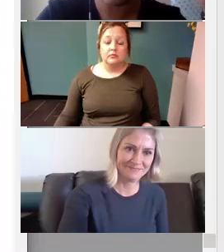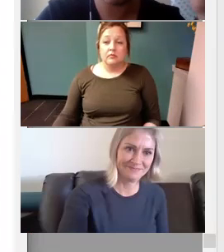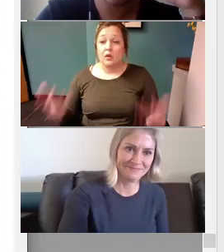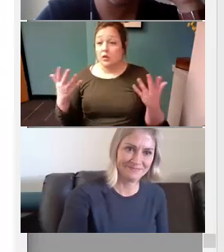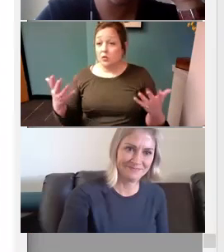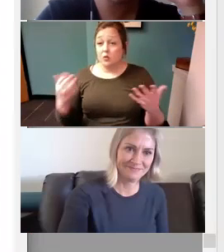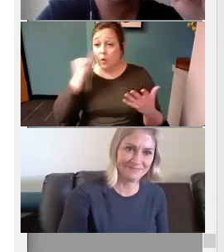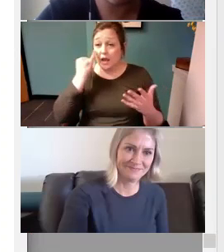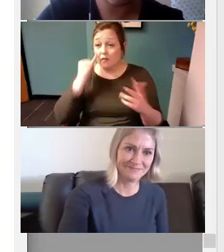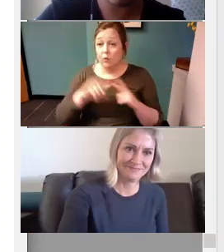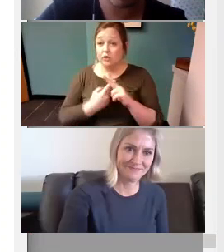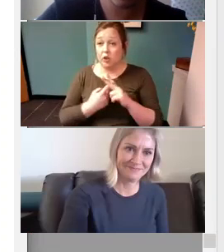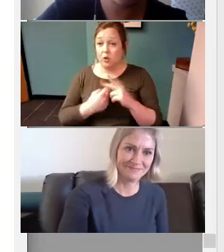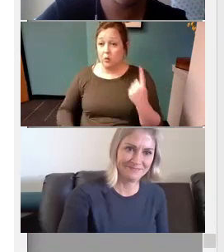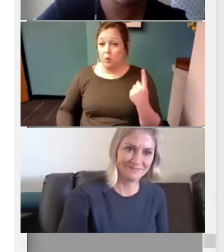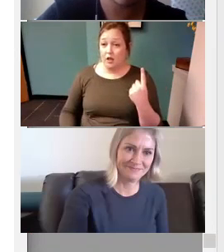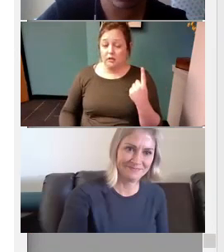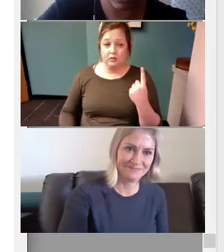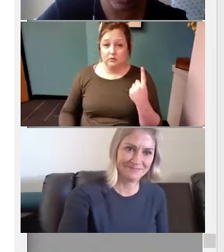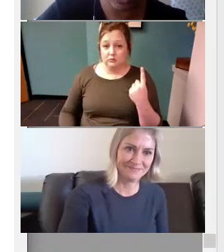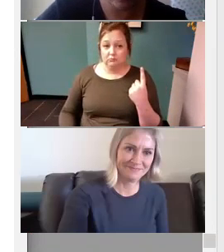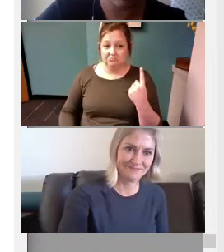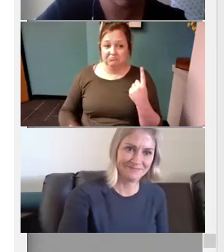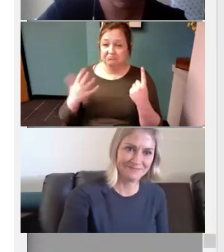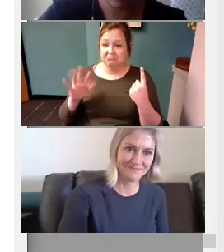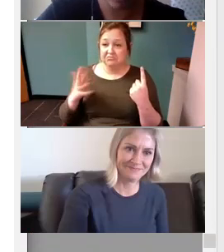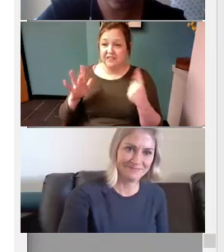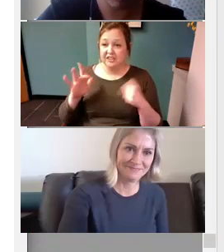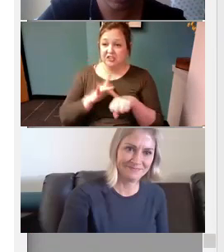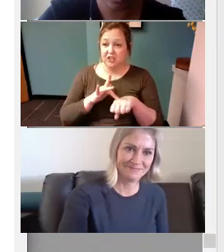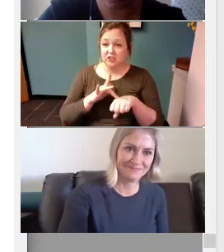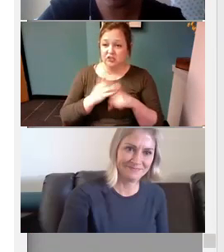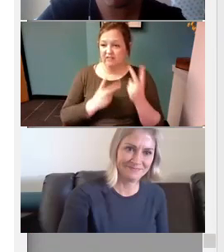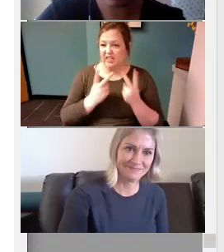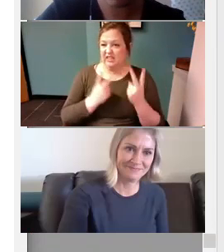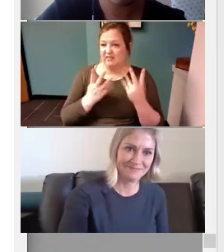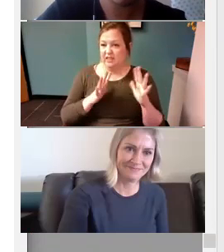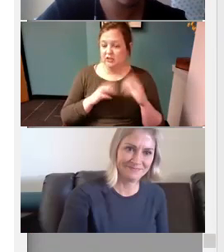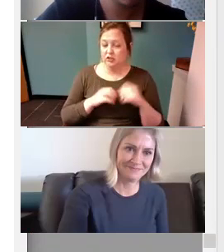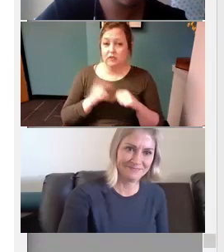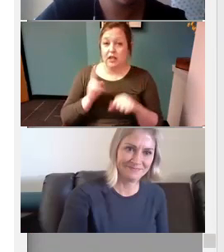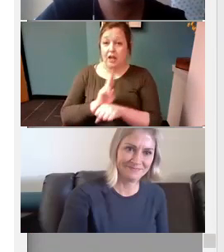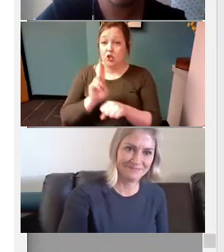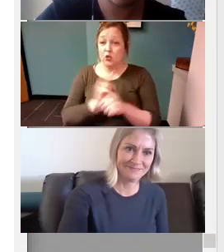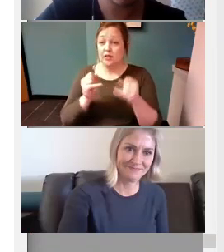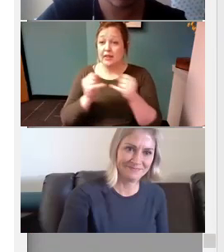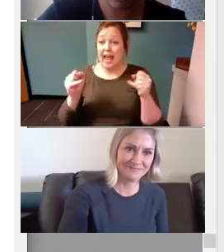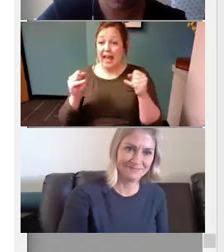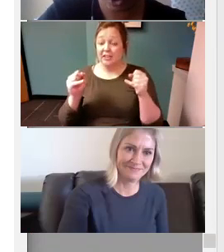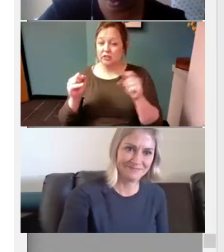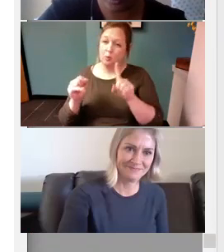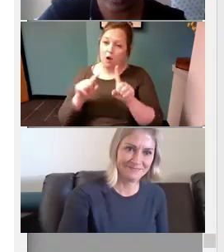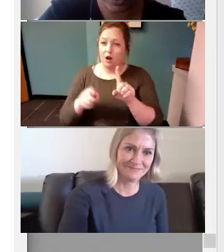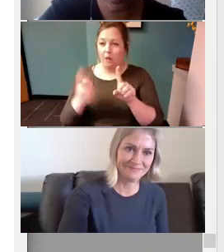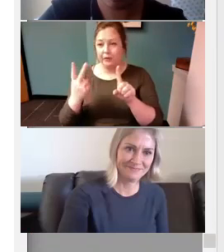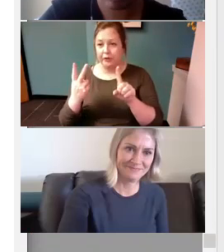So 1 is visited, and we used the edge 1, 2 to visit